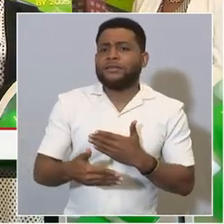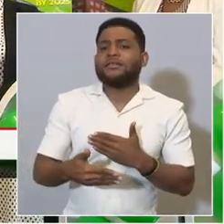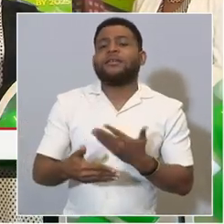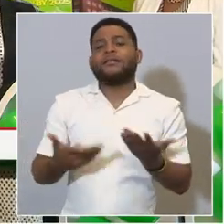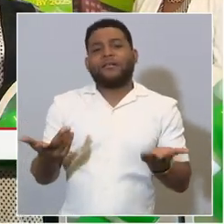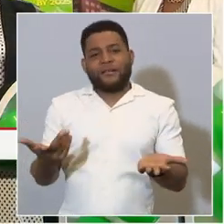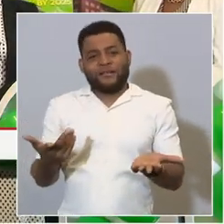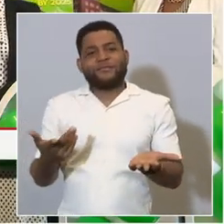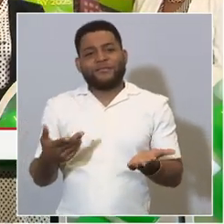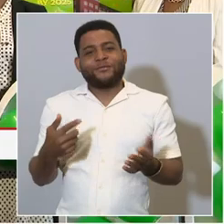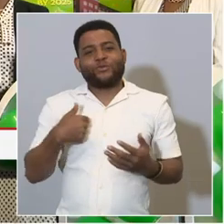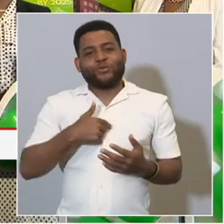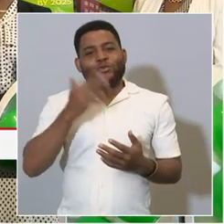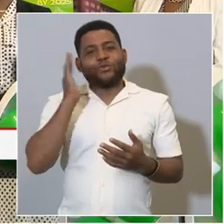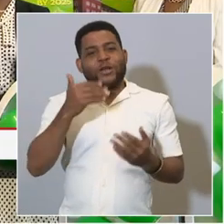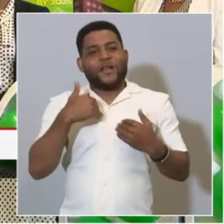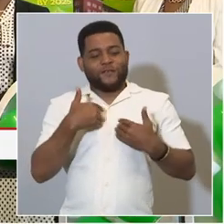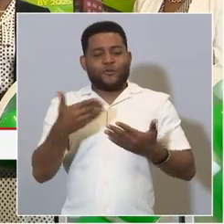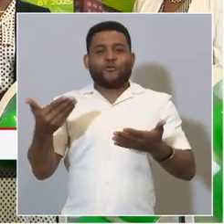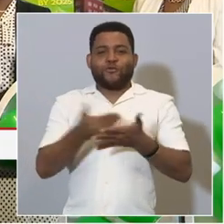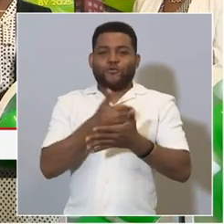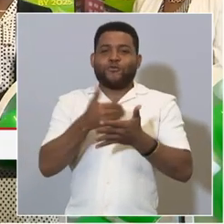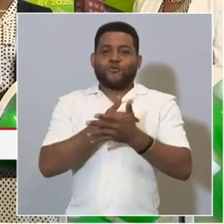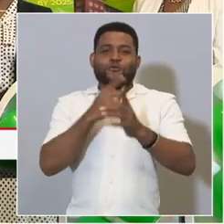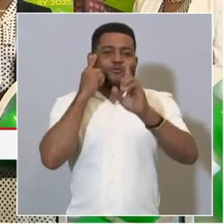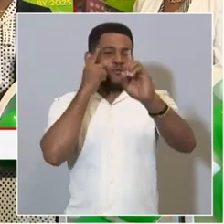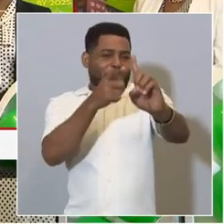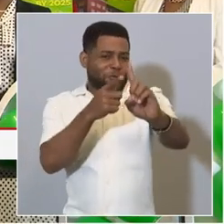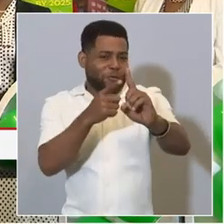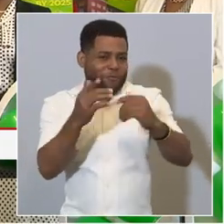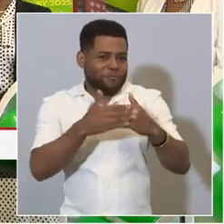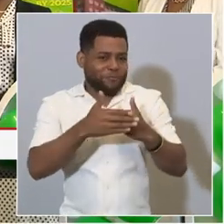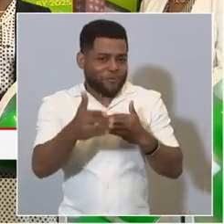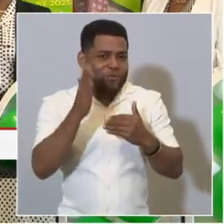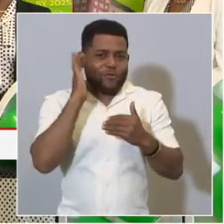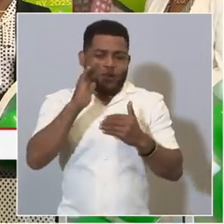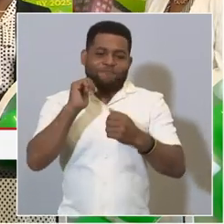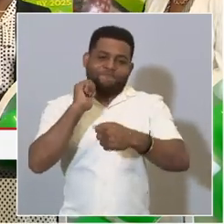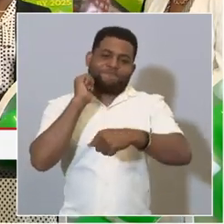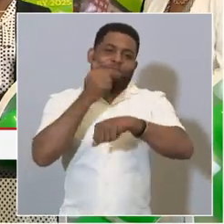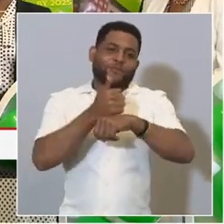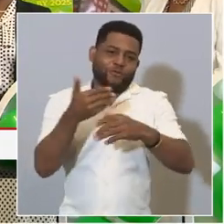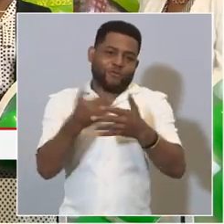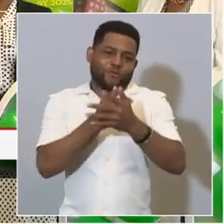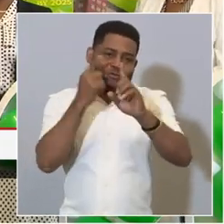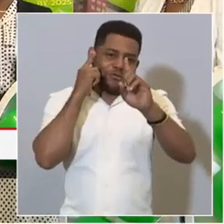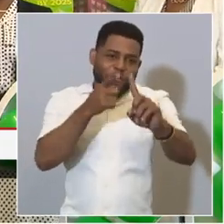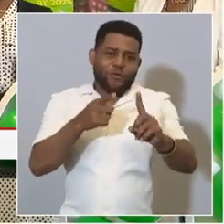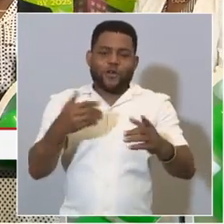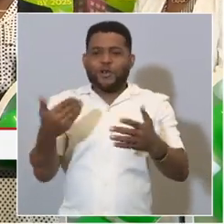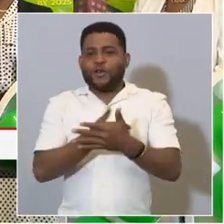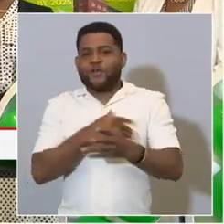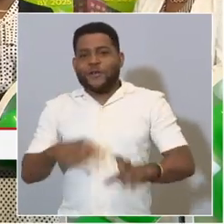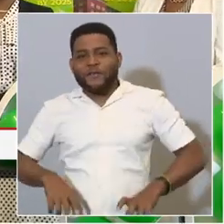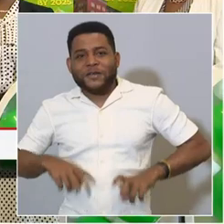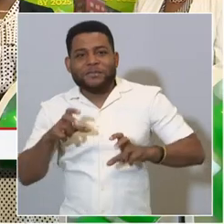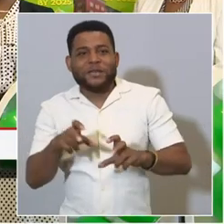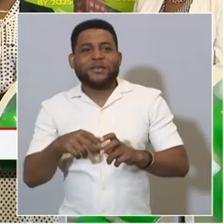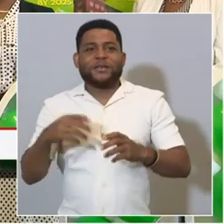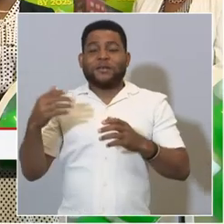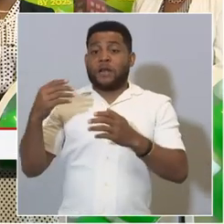we will be setting new housing goals. We will continue to invest in both housing production as well as